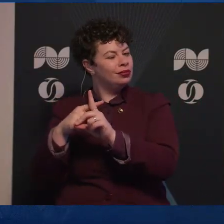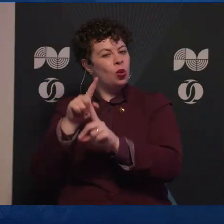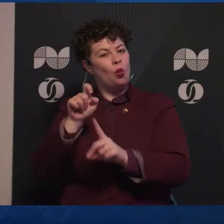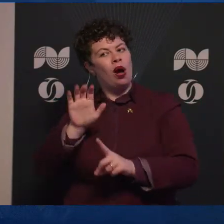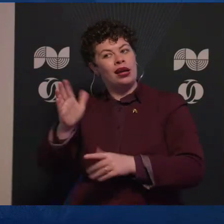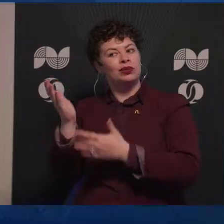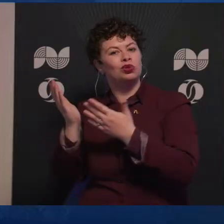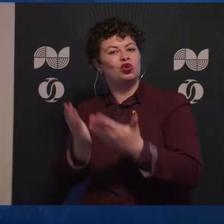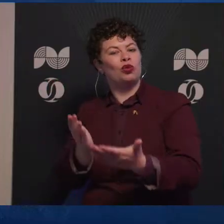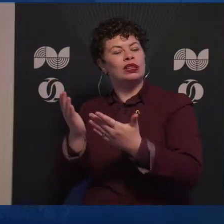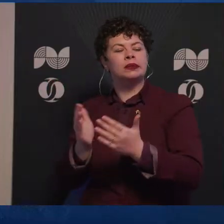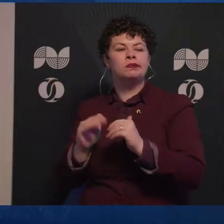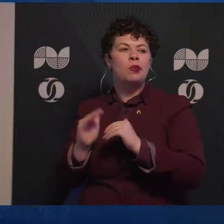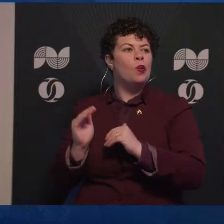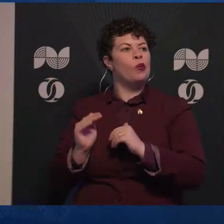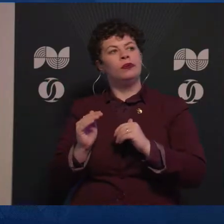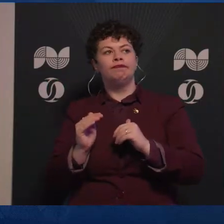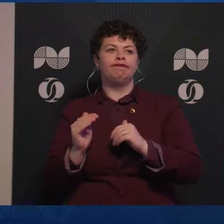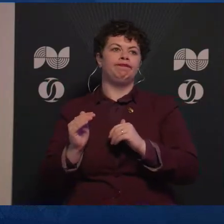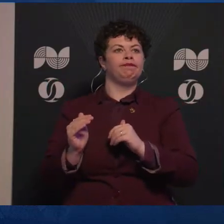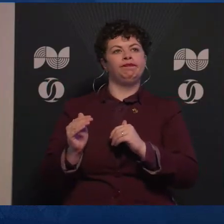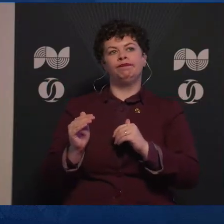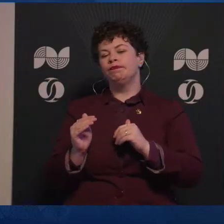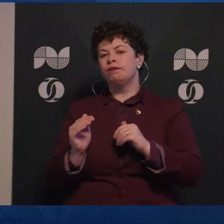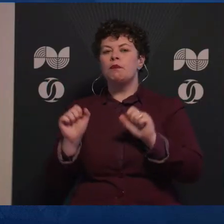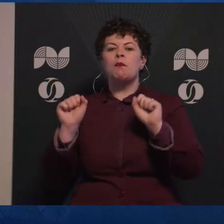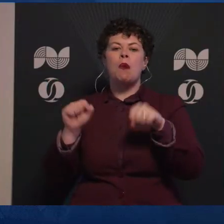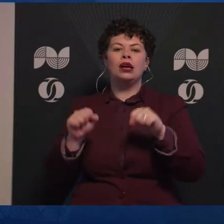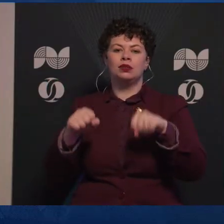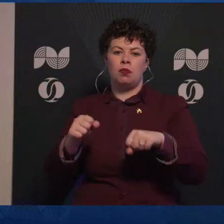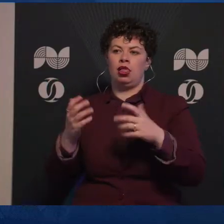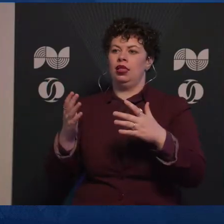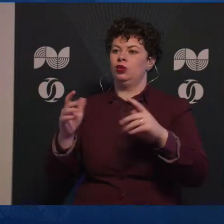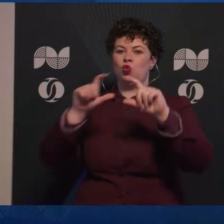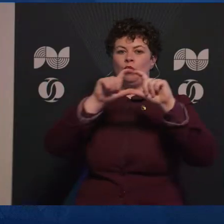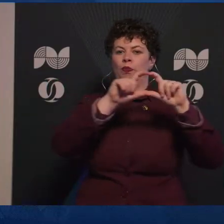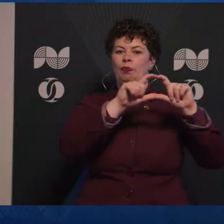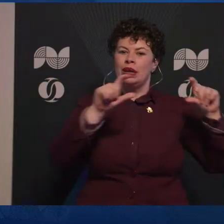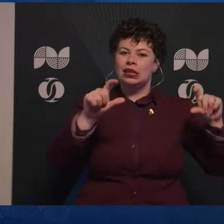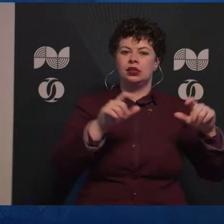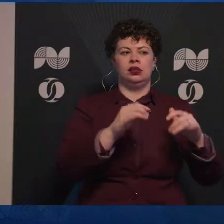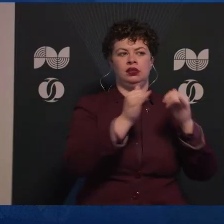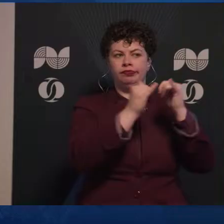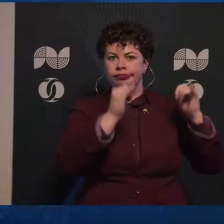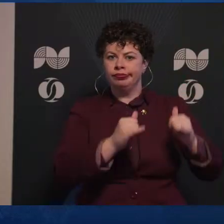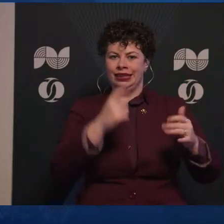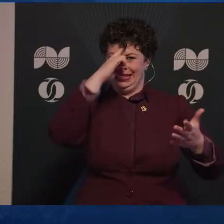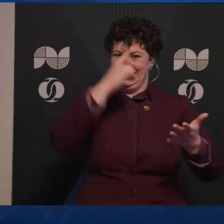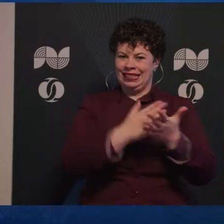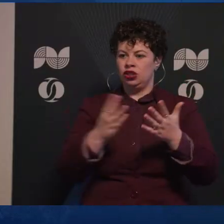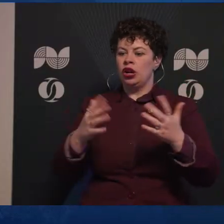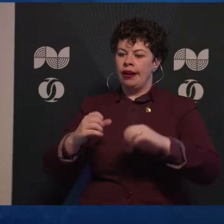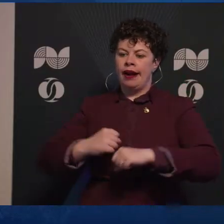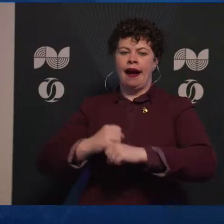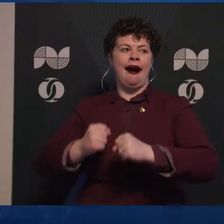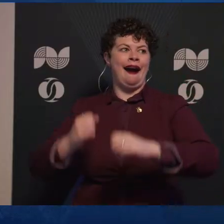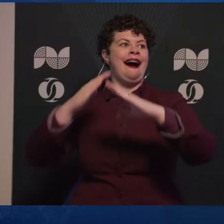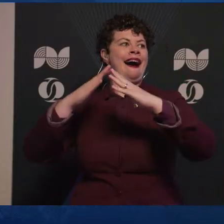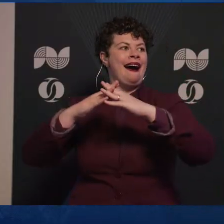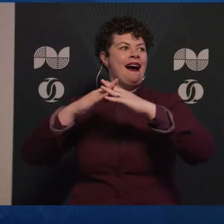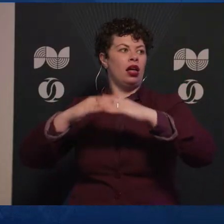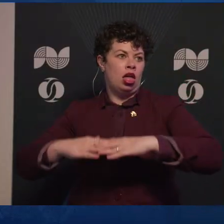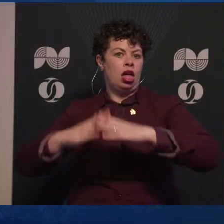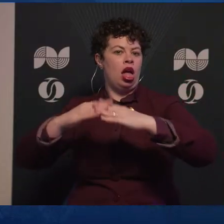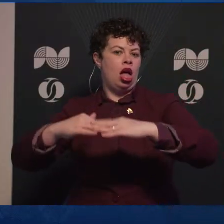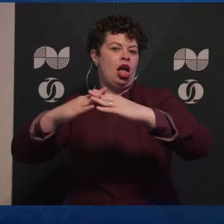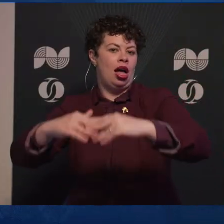are more sensitive to business climate and to institutions. Okay. Let me follow through